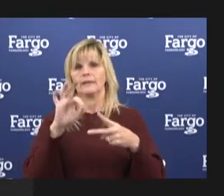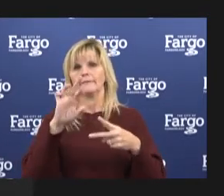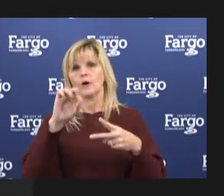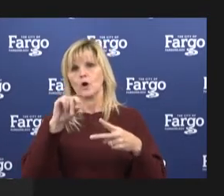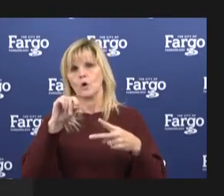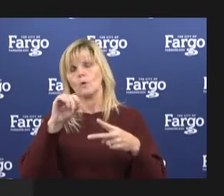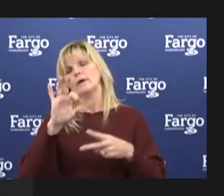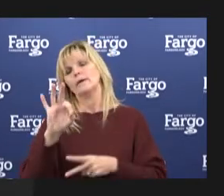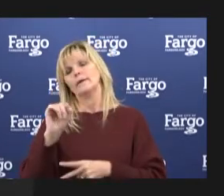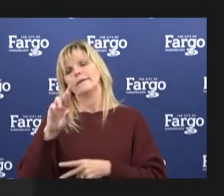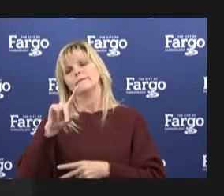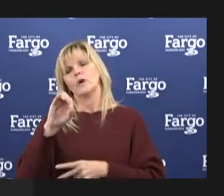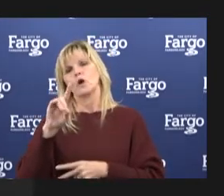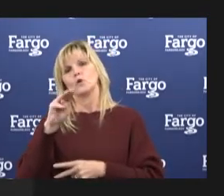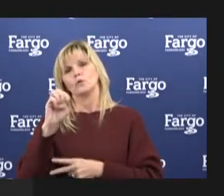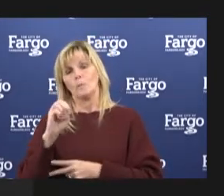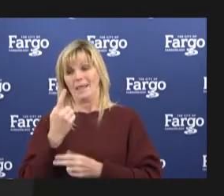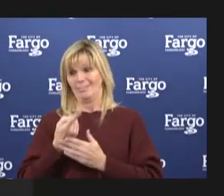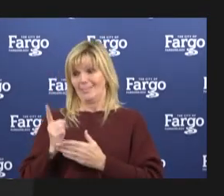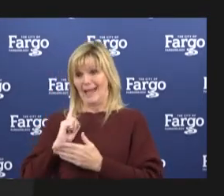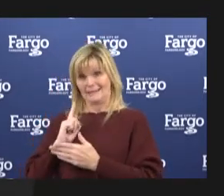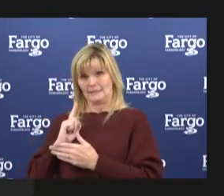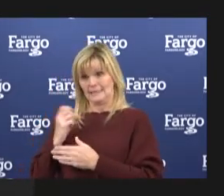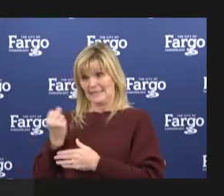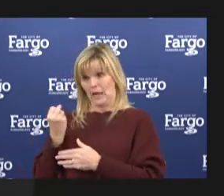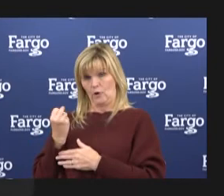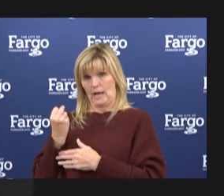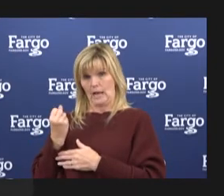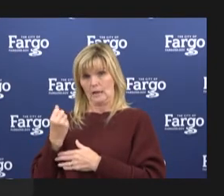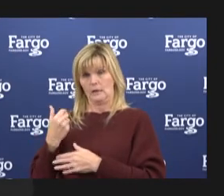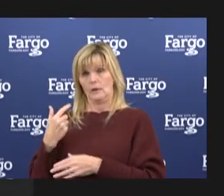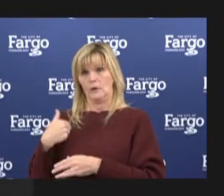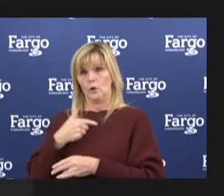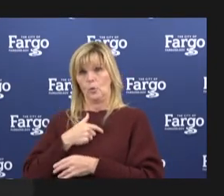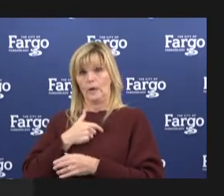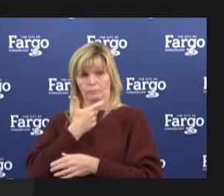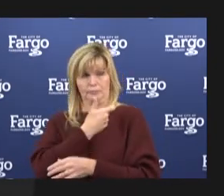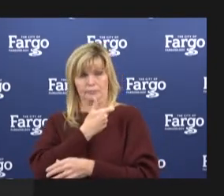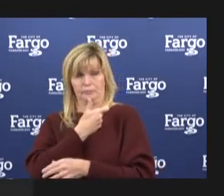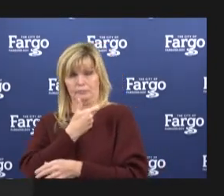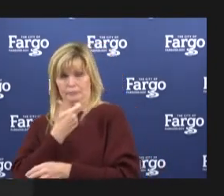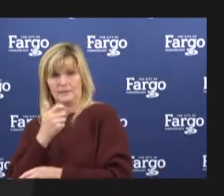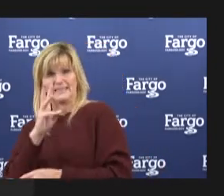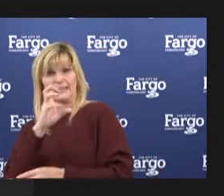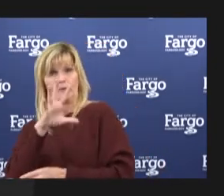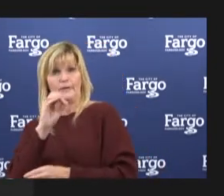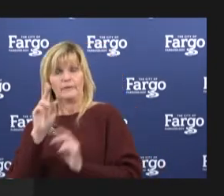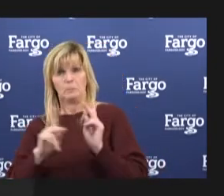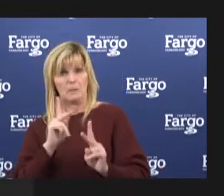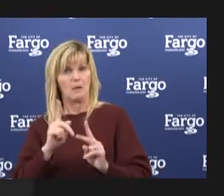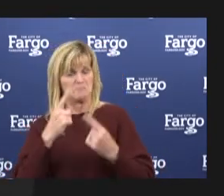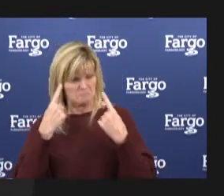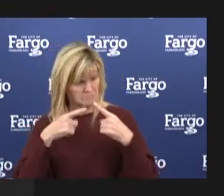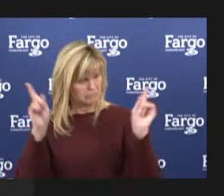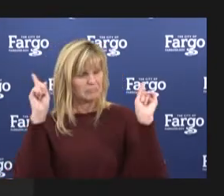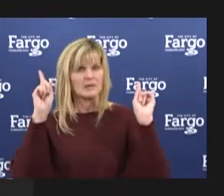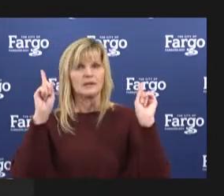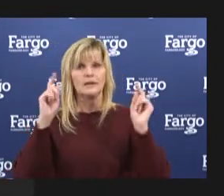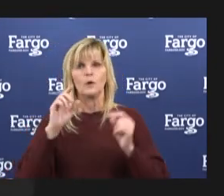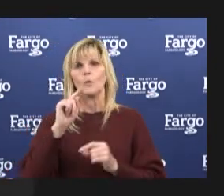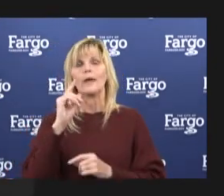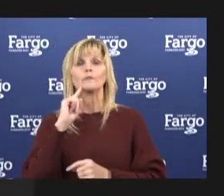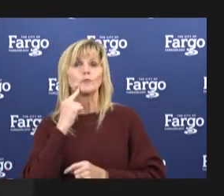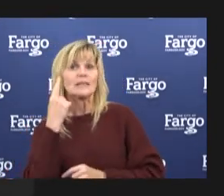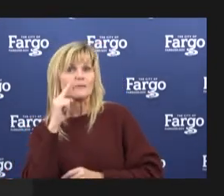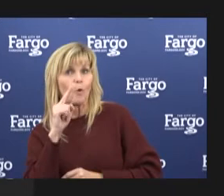Dome. Last Saturday, we immunized more than 650 people. It's been a big success. Treats for the kids,